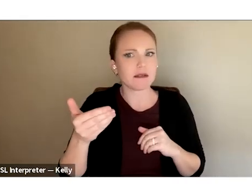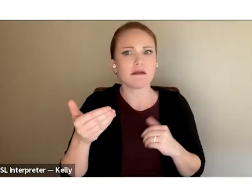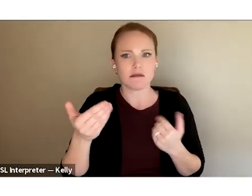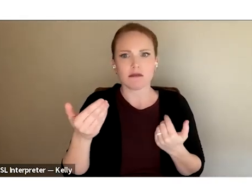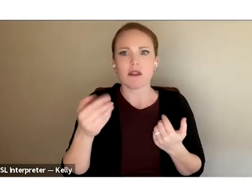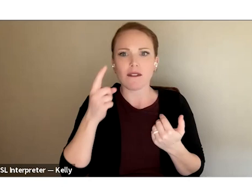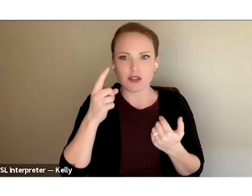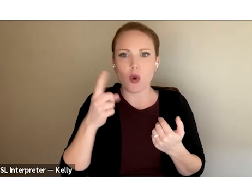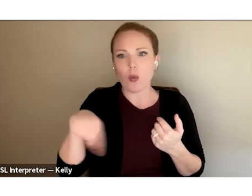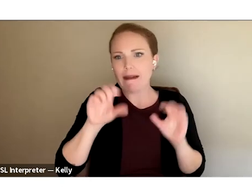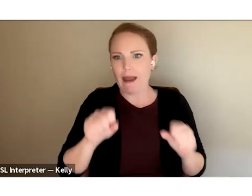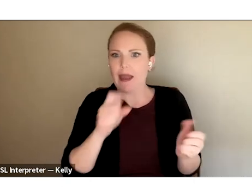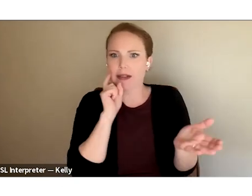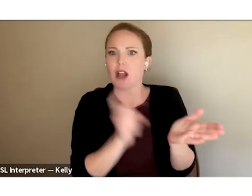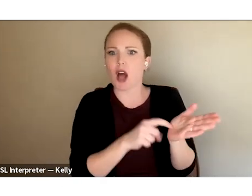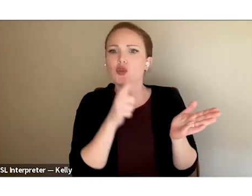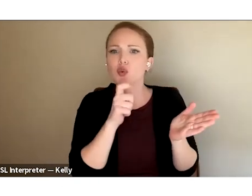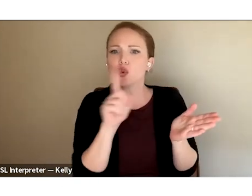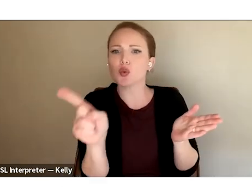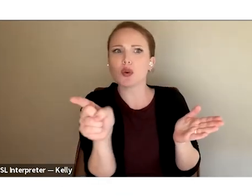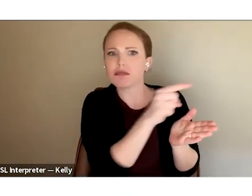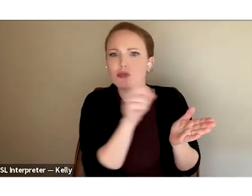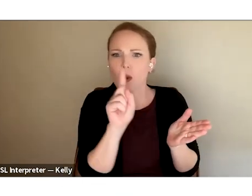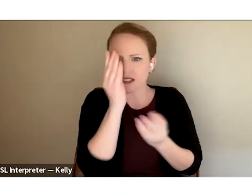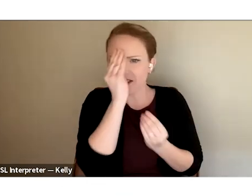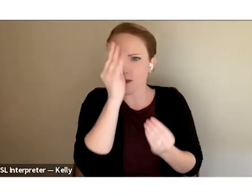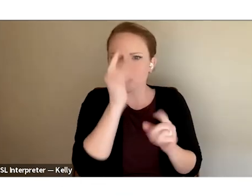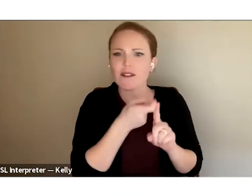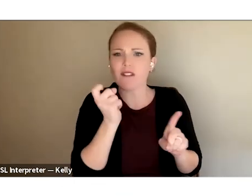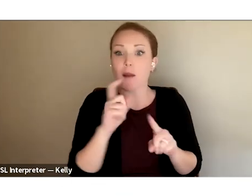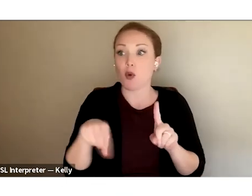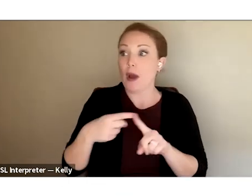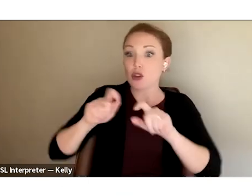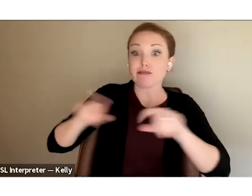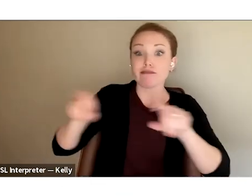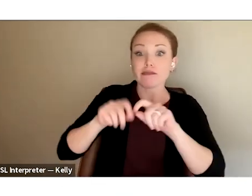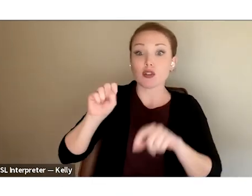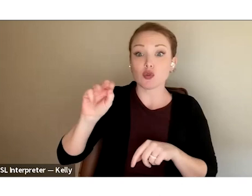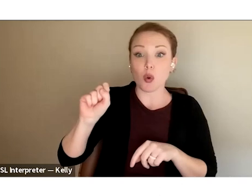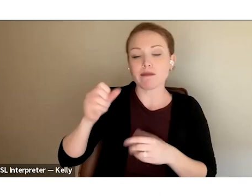content when material is put out into the social media atmosphere.